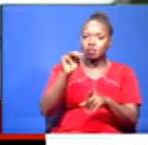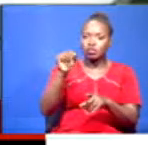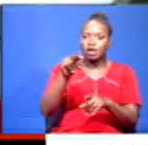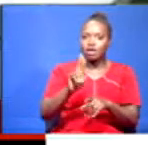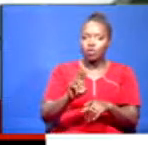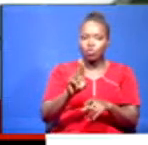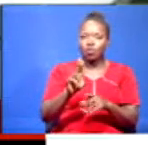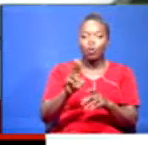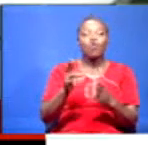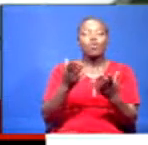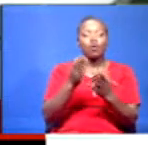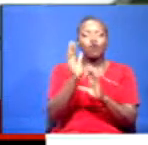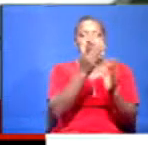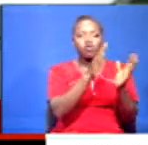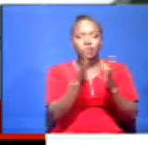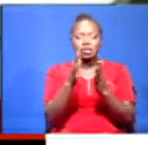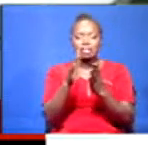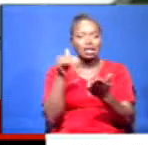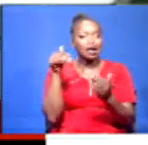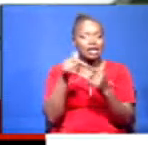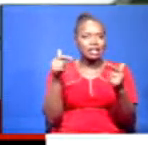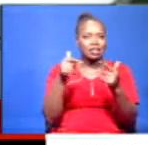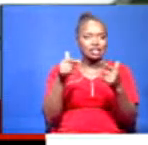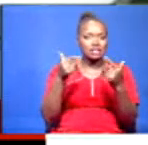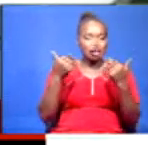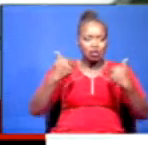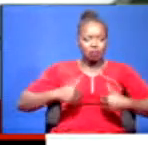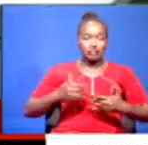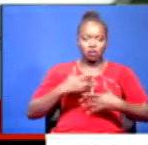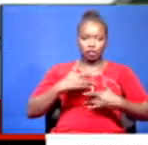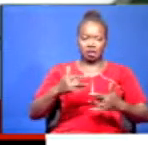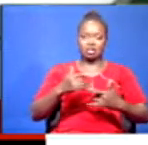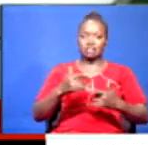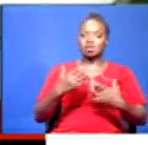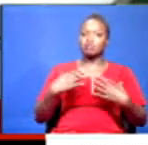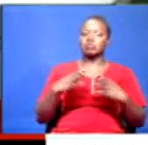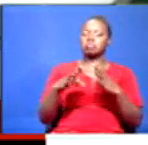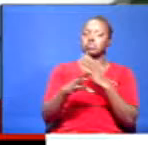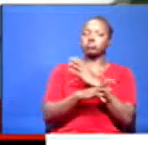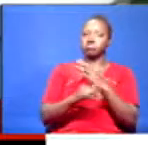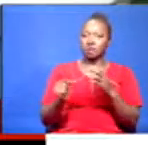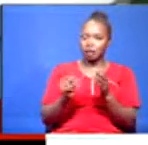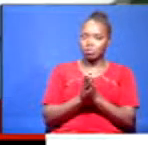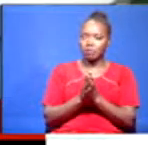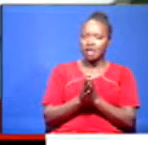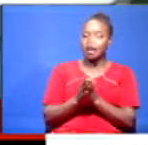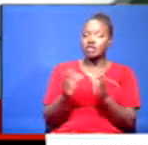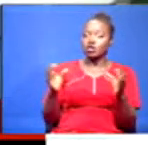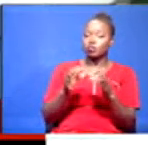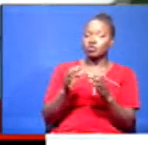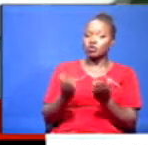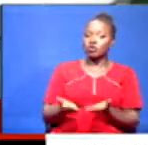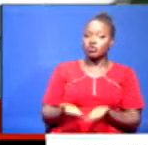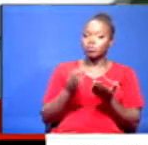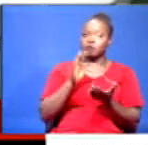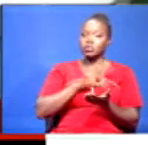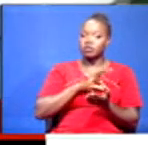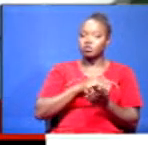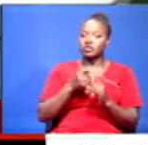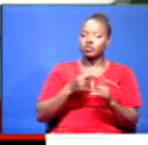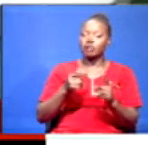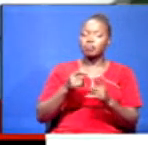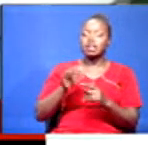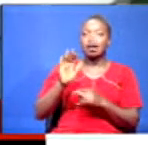against encroachment and personal interests. Campaigning in Narok, Raila assured the Mau community of enhanced benefits from the game reserve if he wins